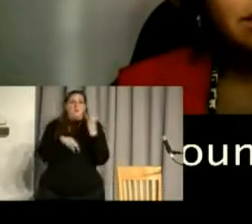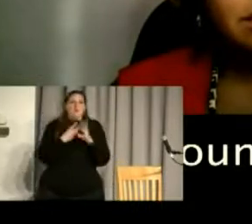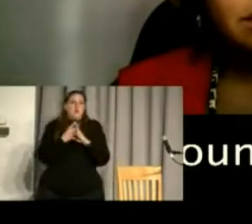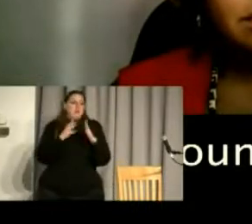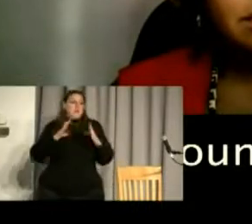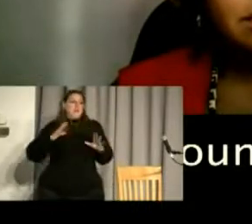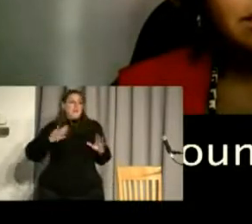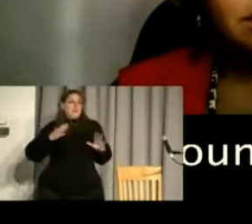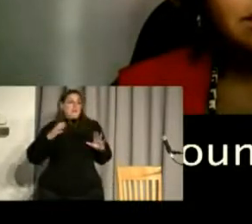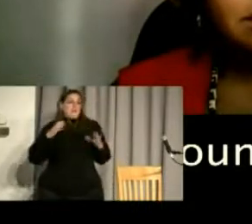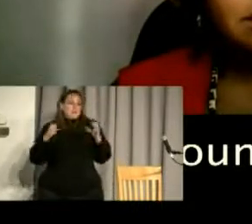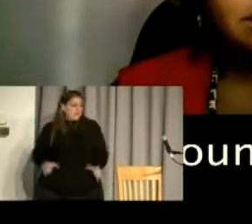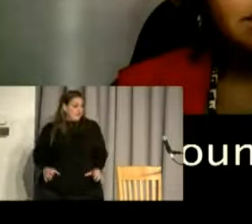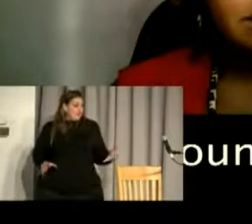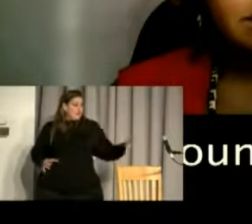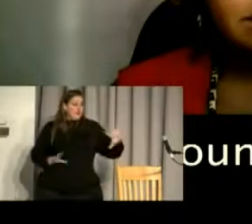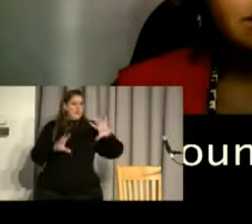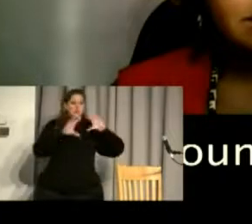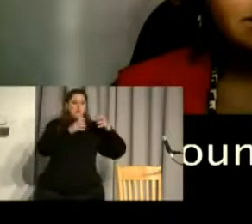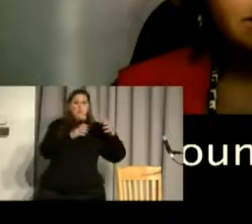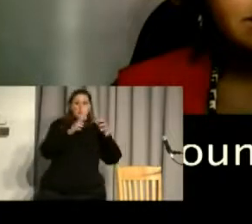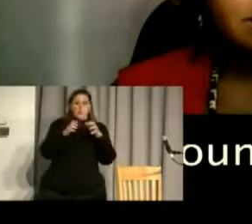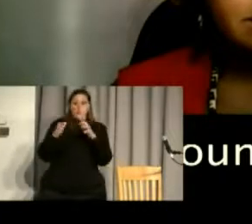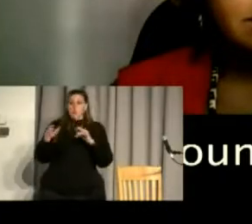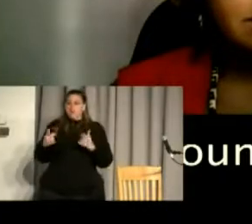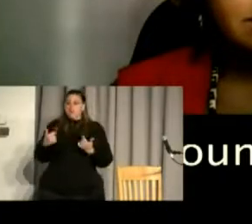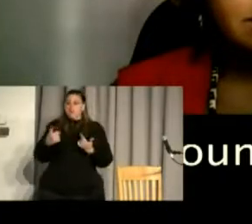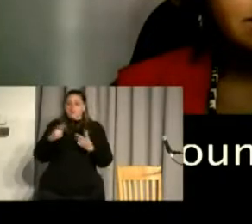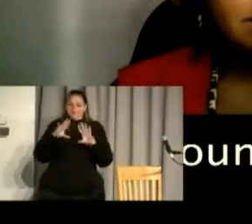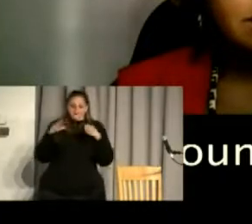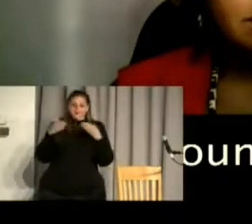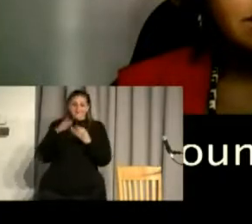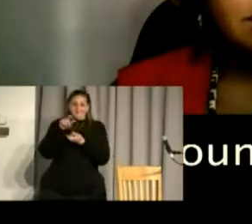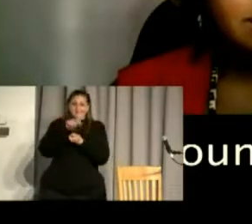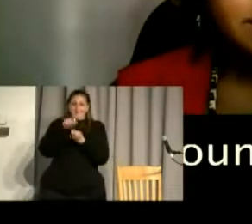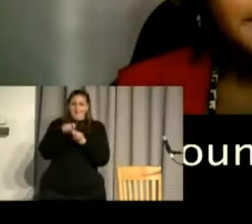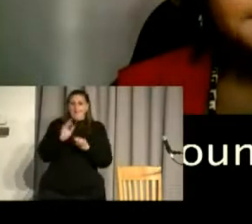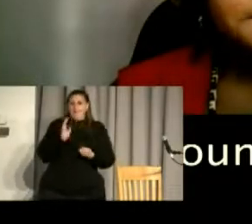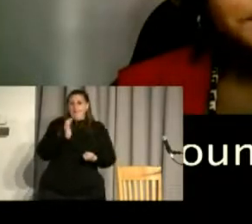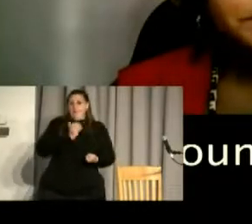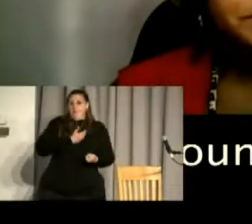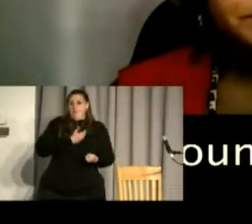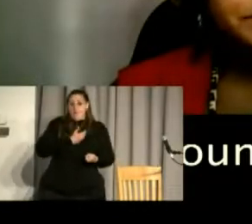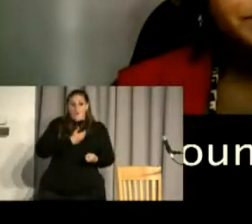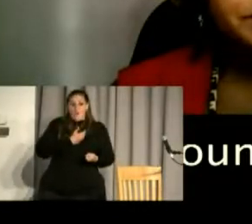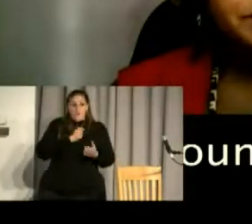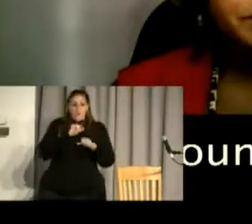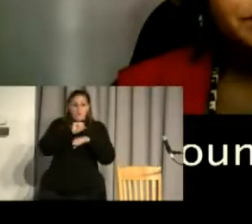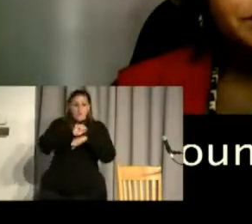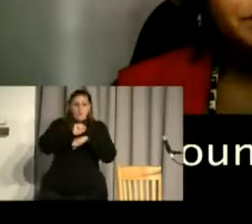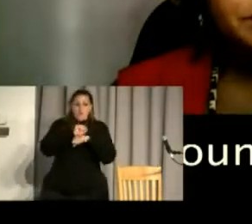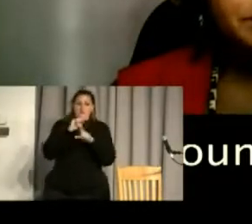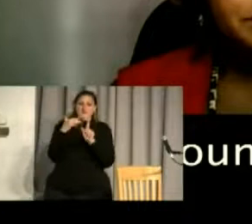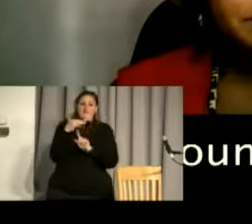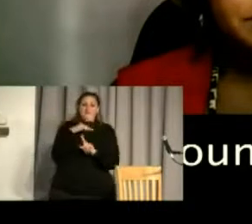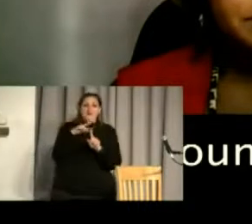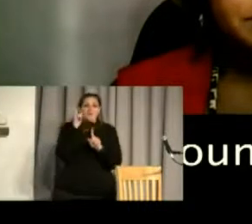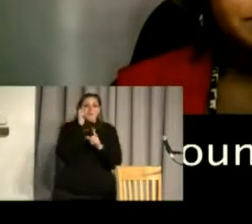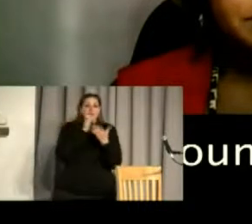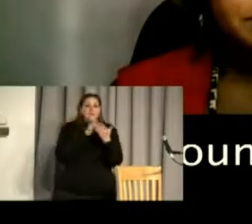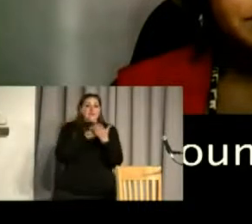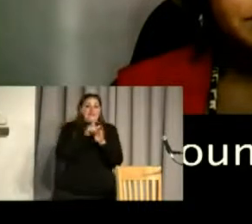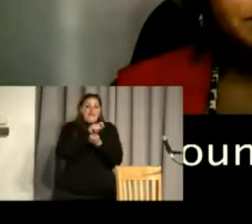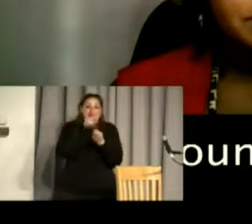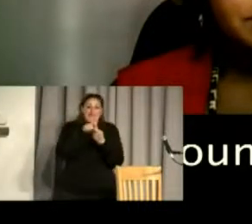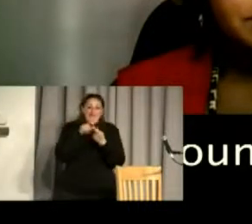tribunals and community assemblies. To speak specifically about how our work into environmental racism in